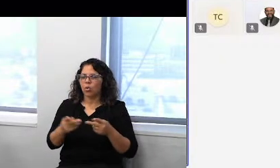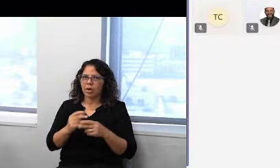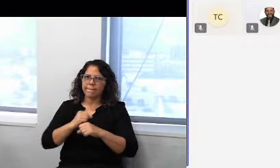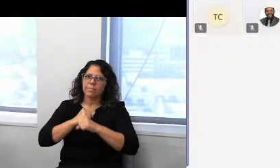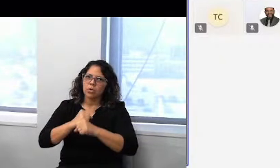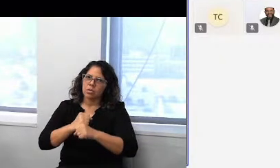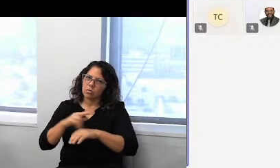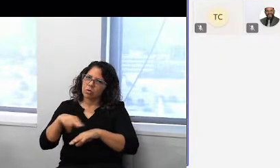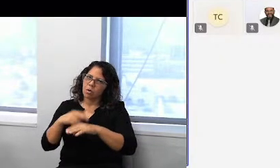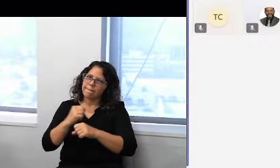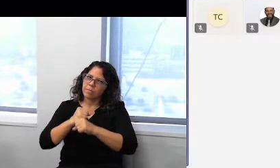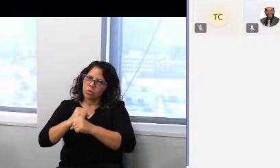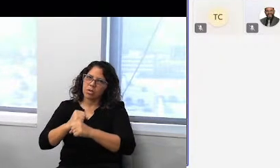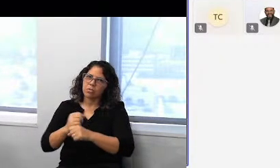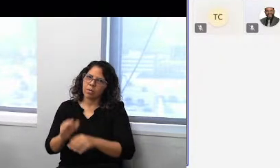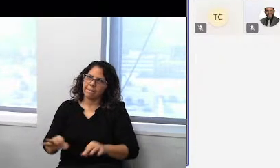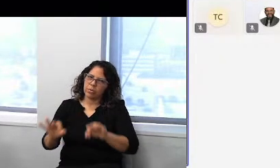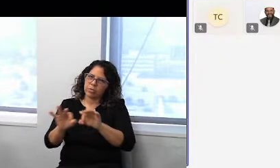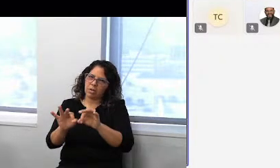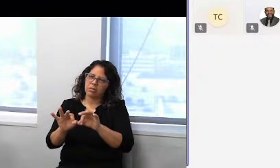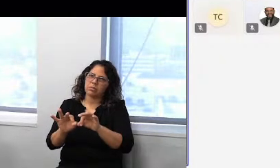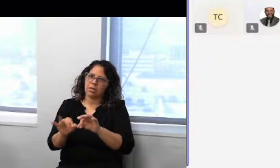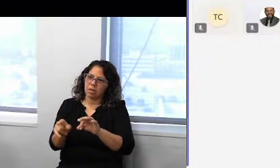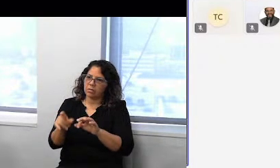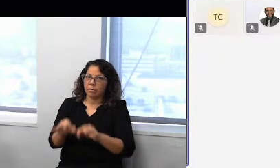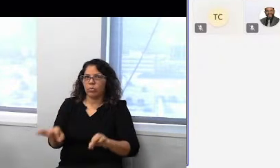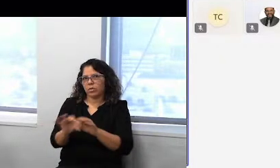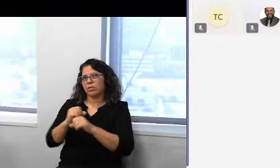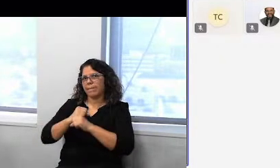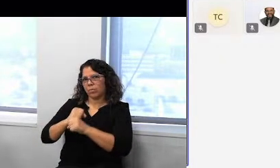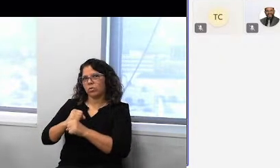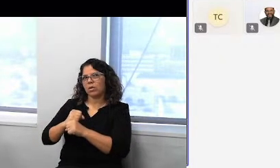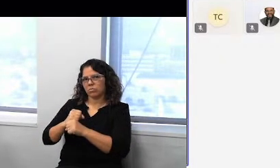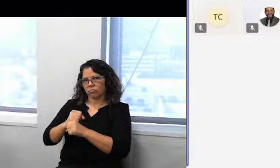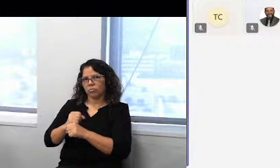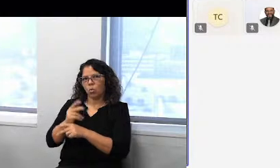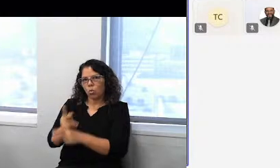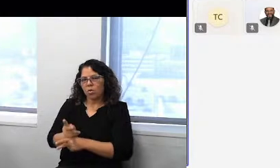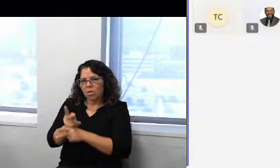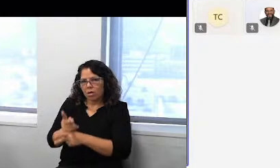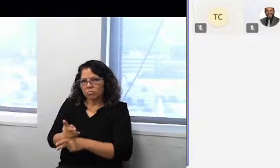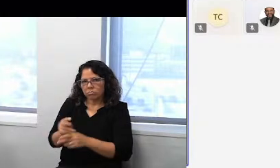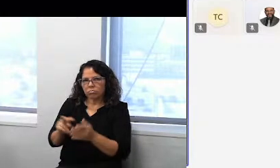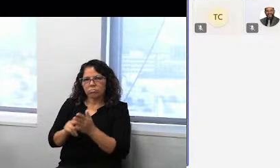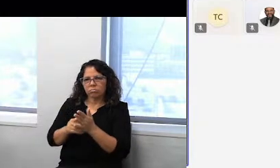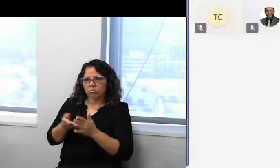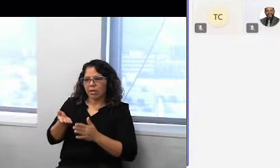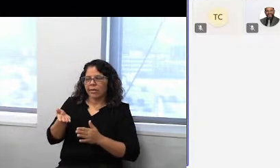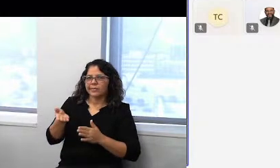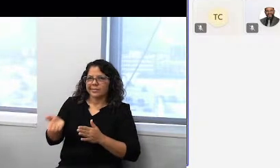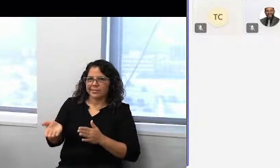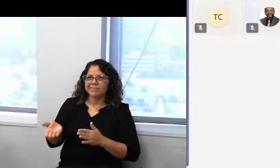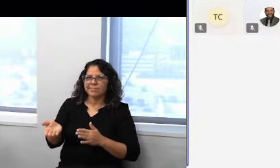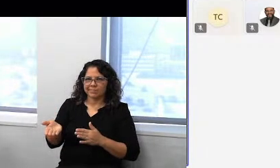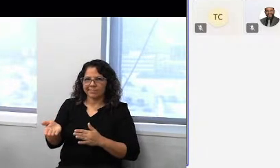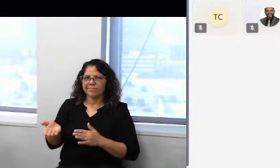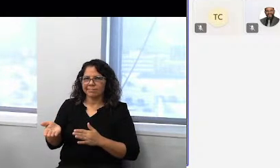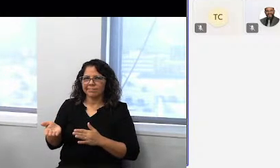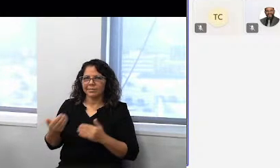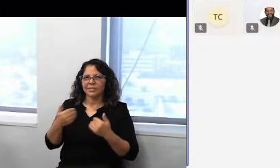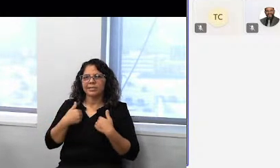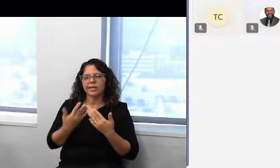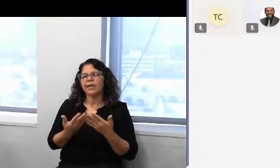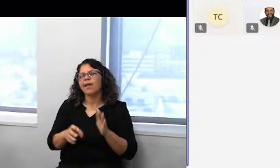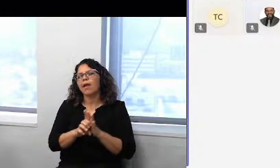have a wetlands that you're going to be impacted. You shall have a mitigation for wetlands. when you are actually executing a project. So the list go on,